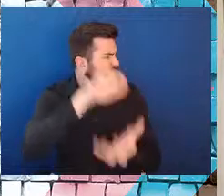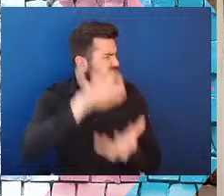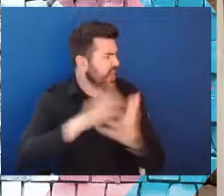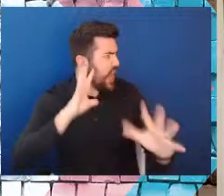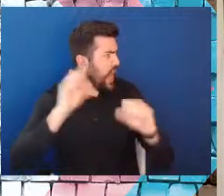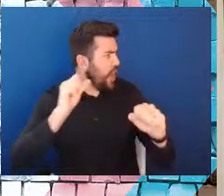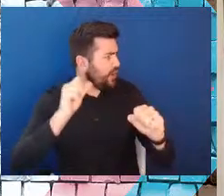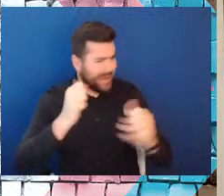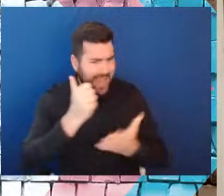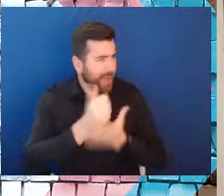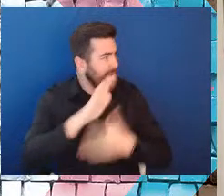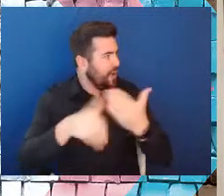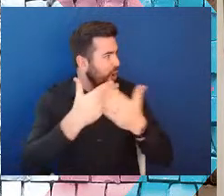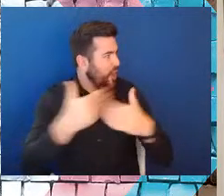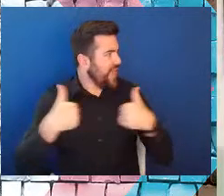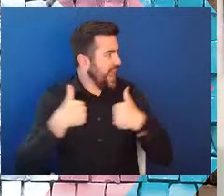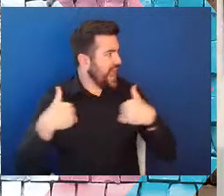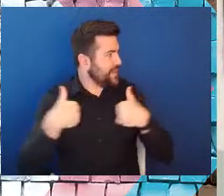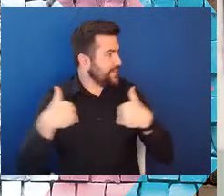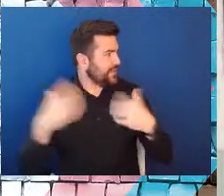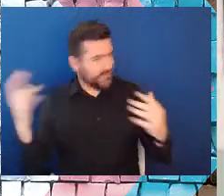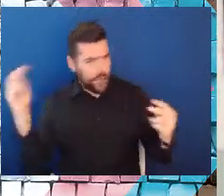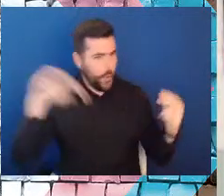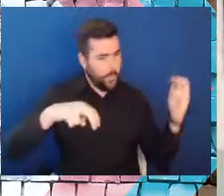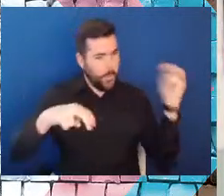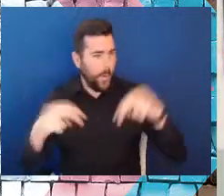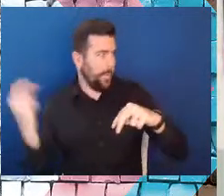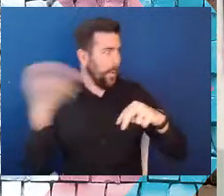lake. Let's celebrate.